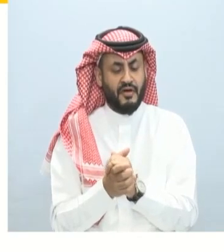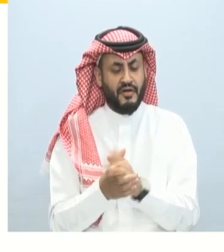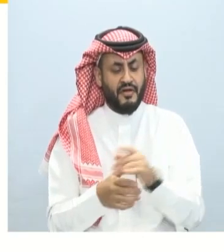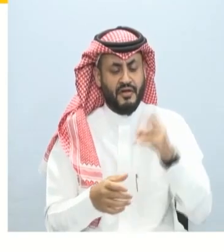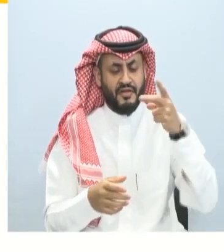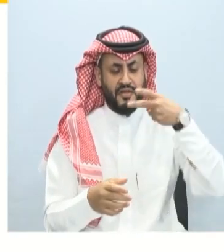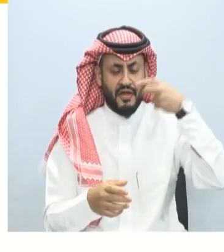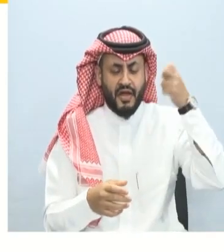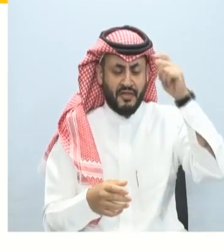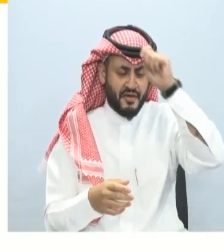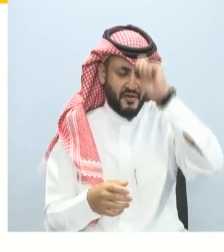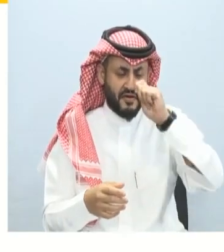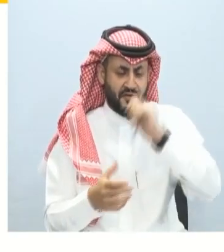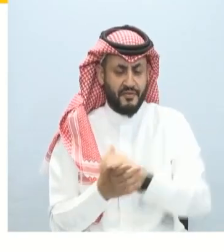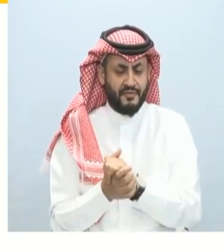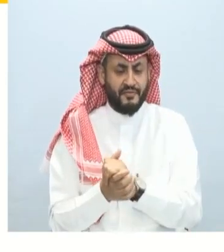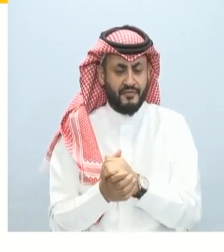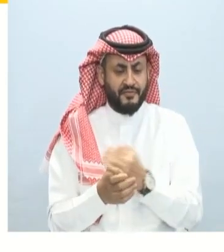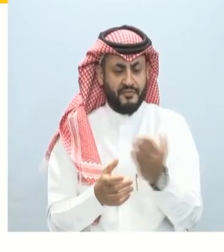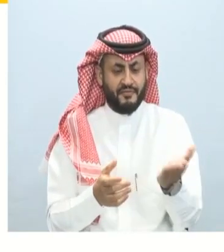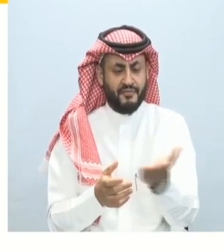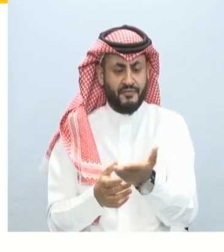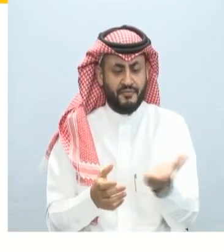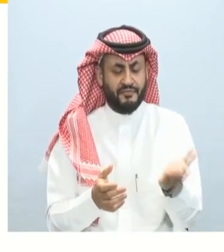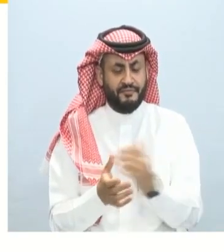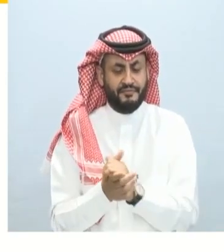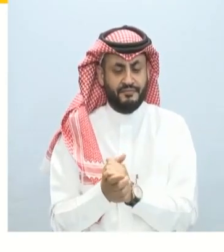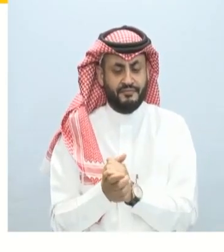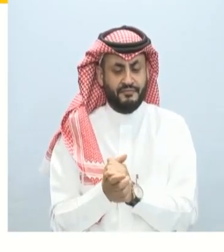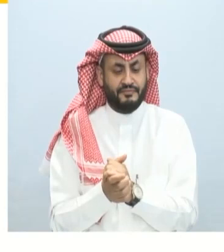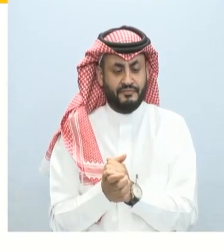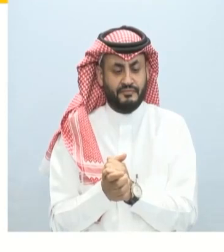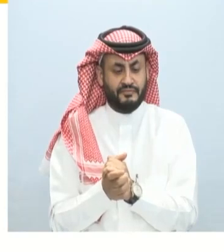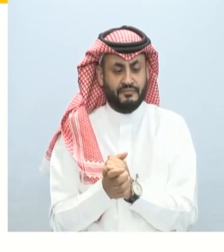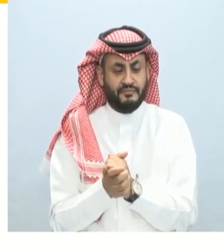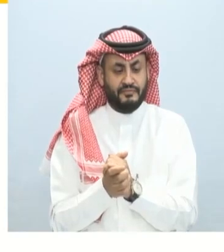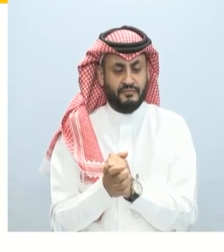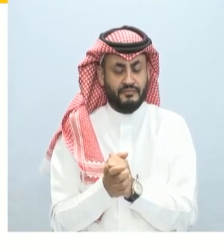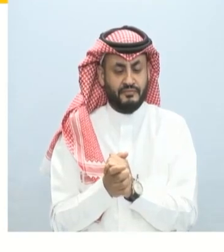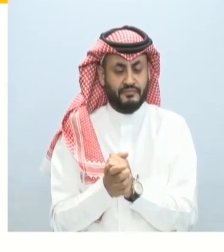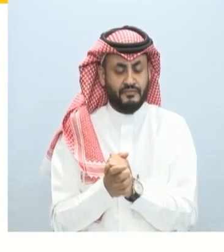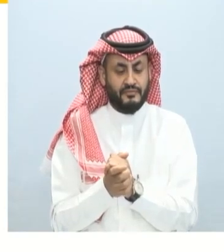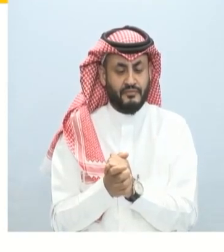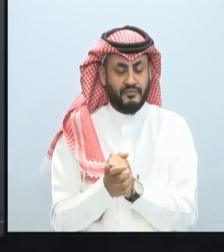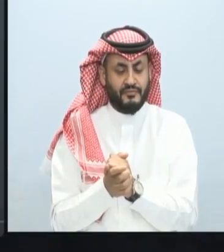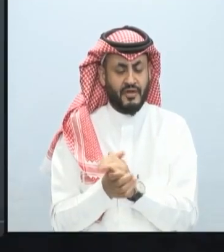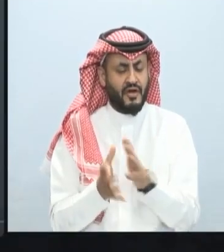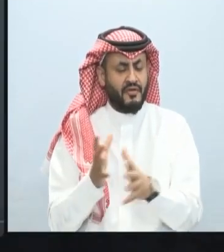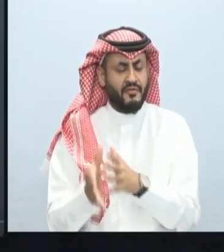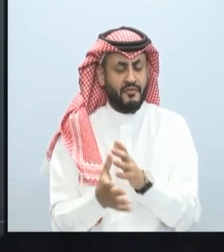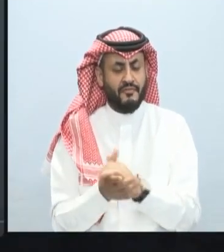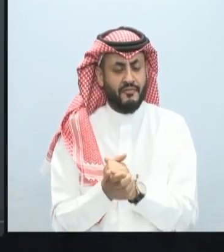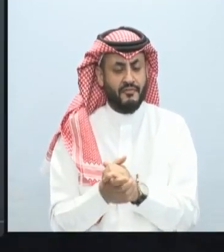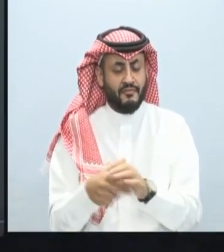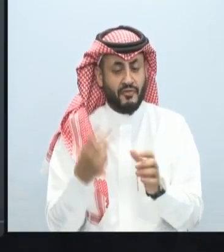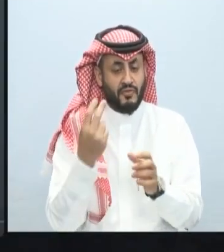blank, are One Fish, Two Fish, Red Fish, Blue Fish, and Horton Hatches the Egg. So actually here we are talking about